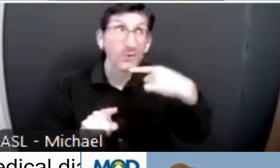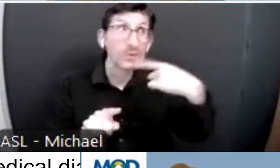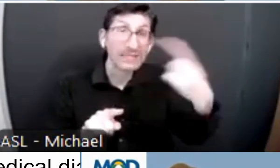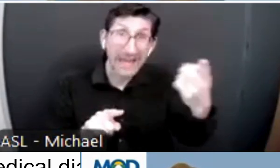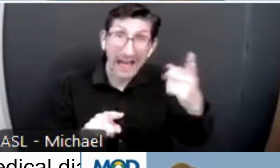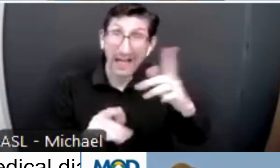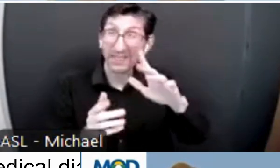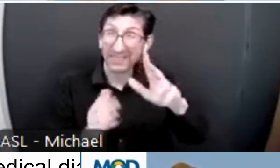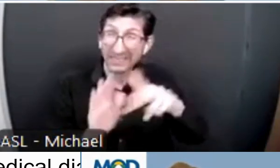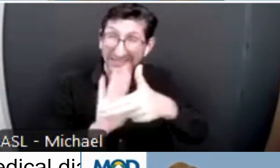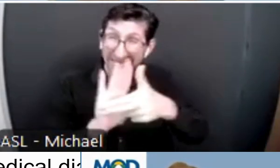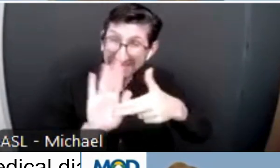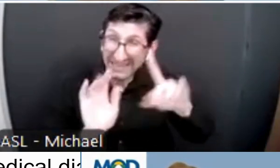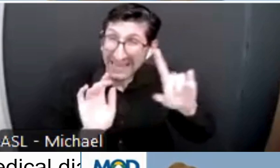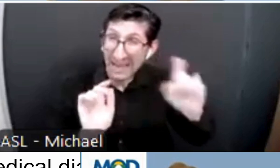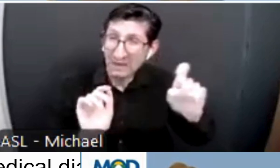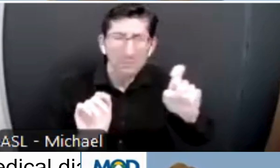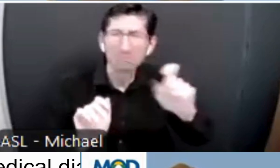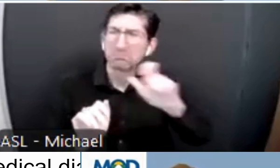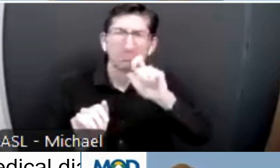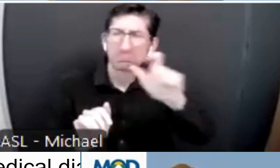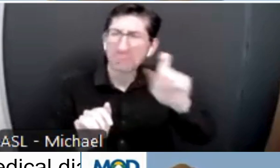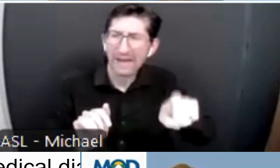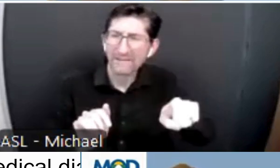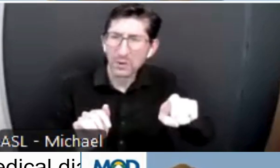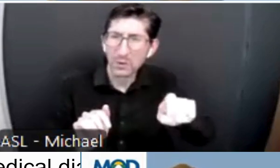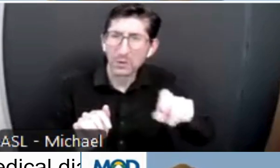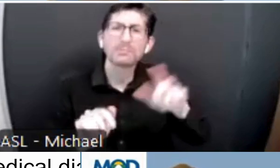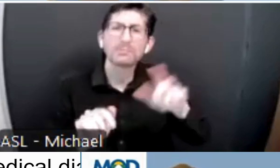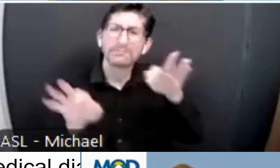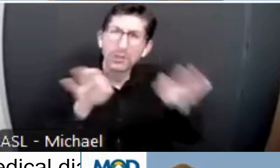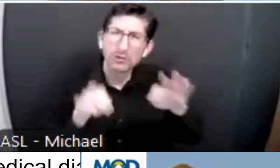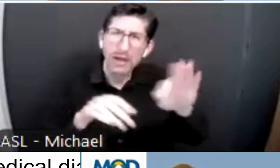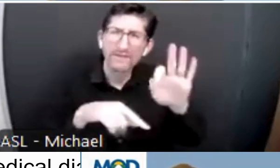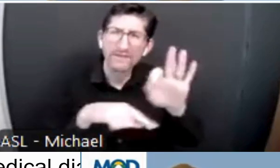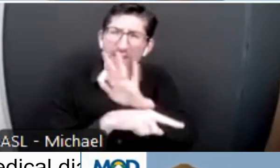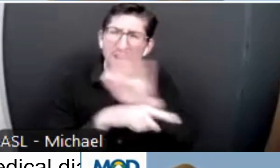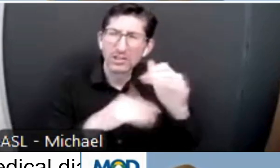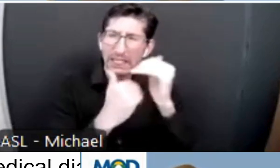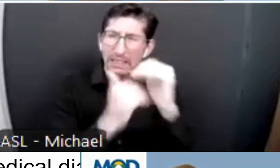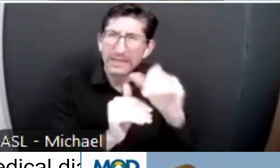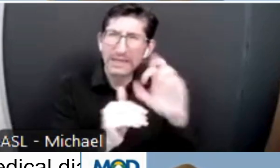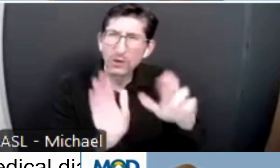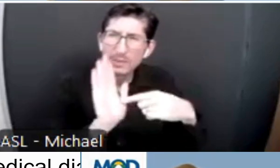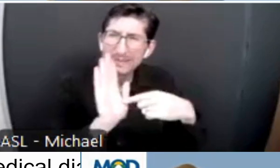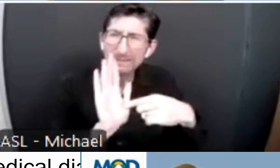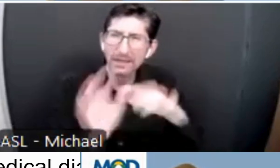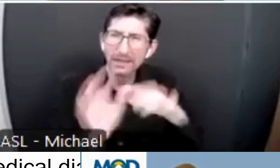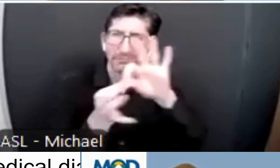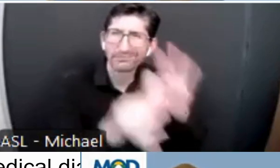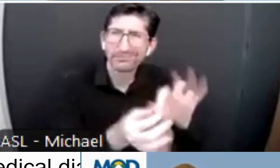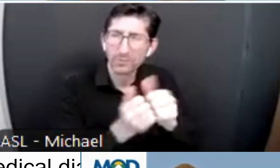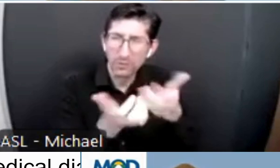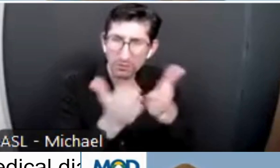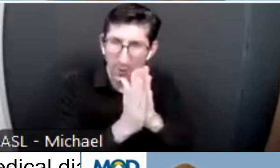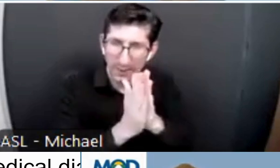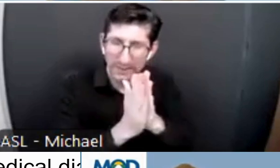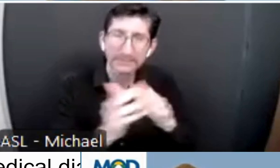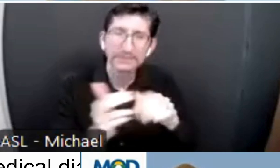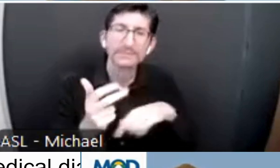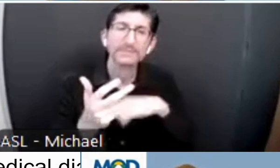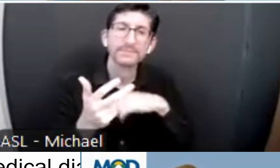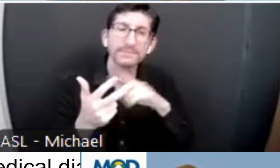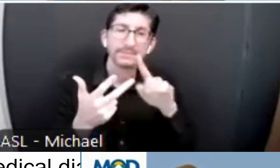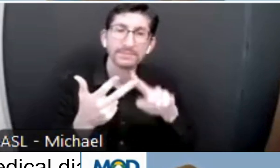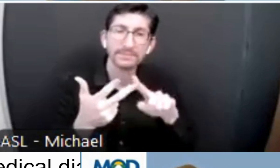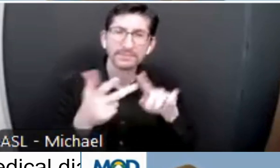doing so. To describe your functional limitations or symptoms that are related to the request. To describe